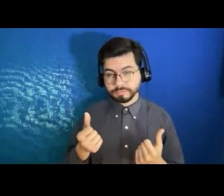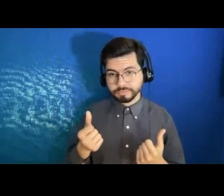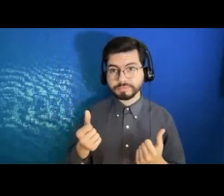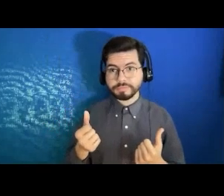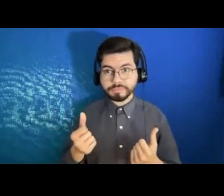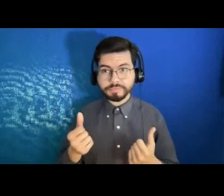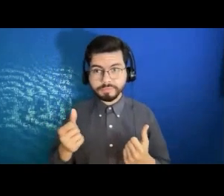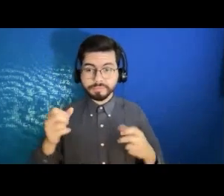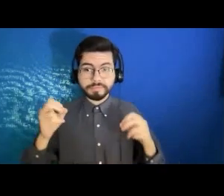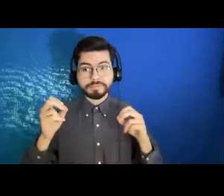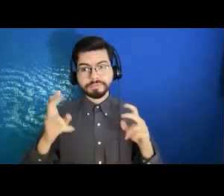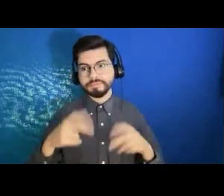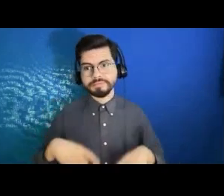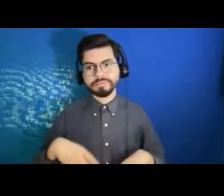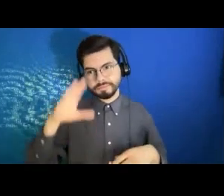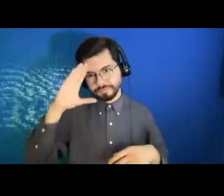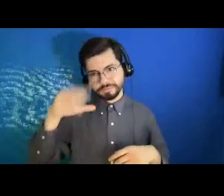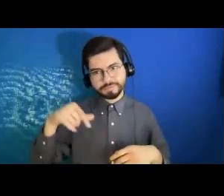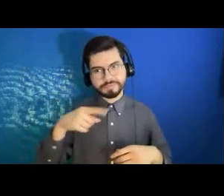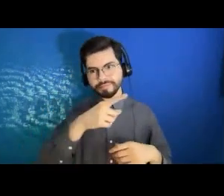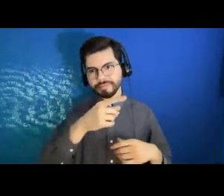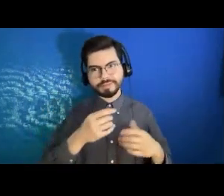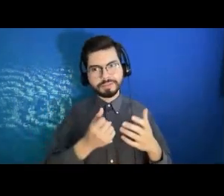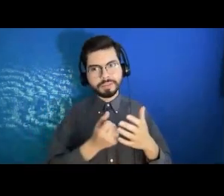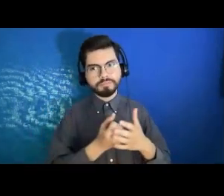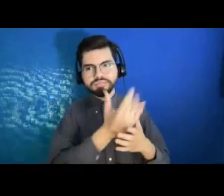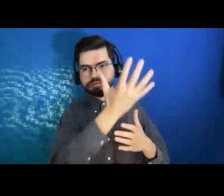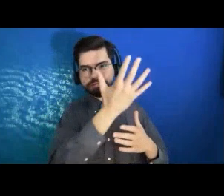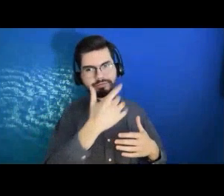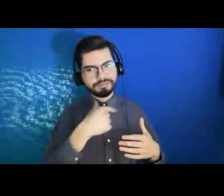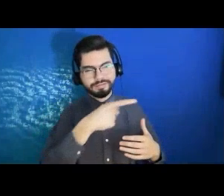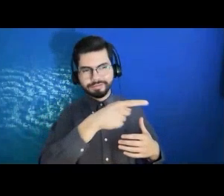I can't compete with geysers.